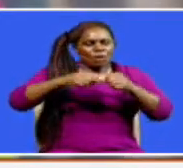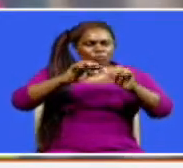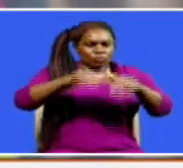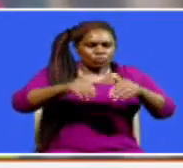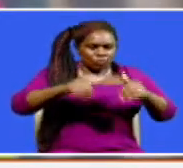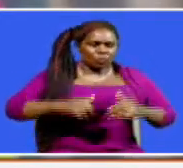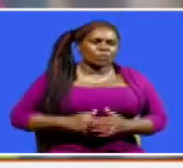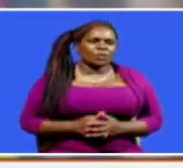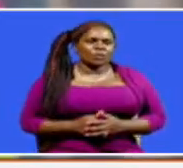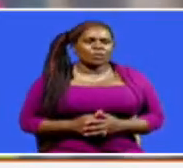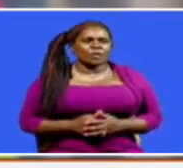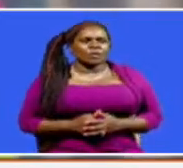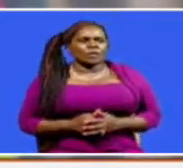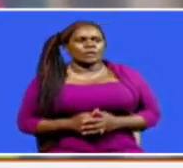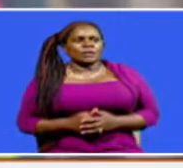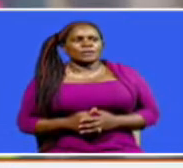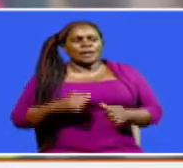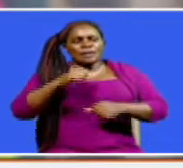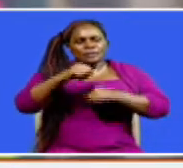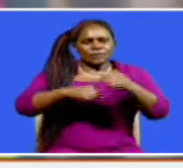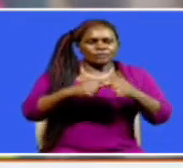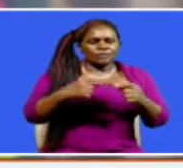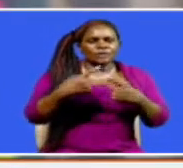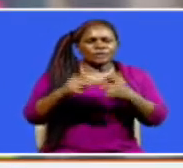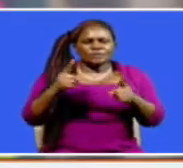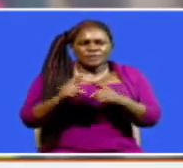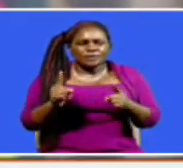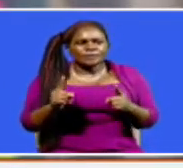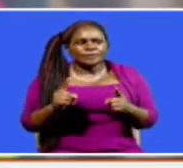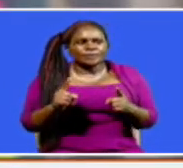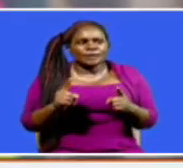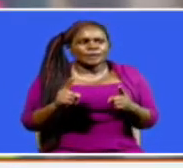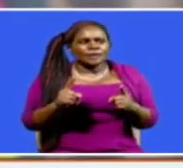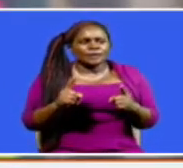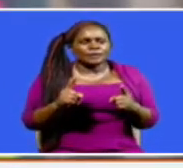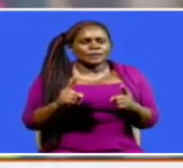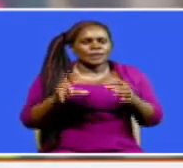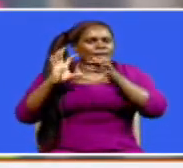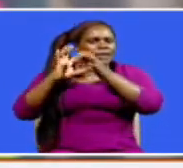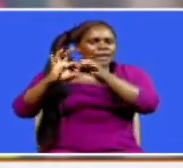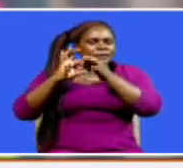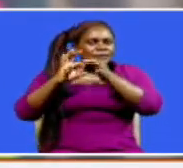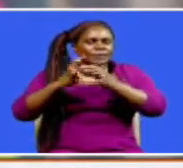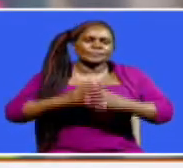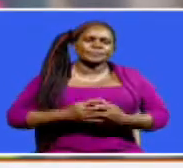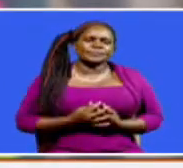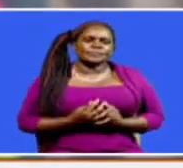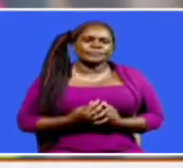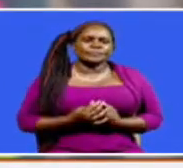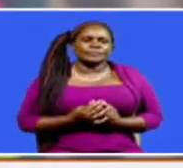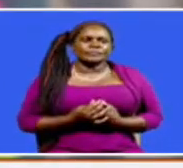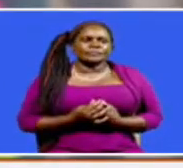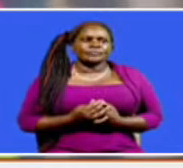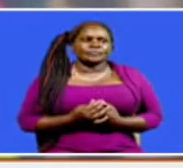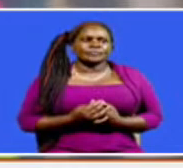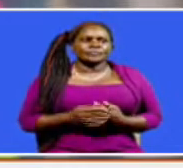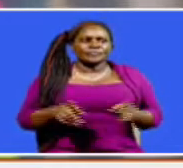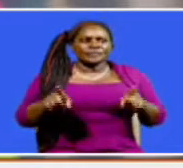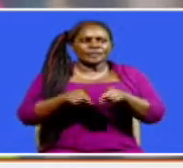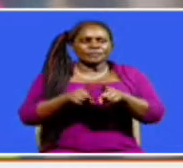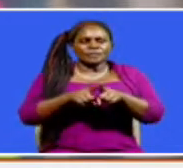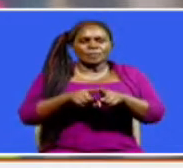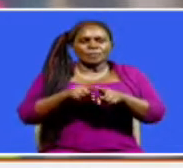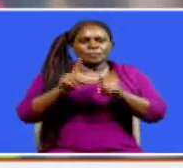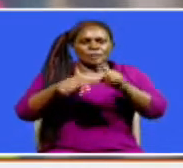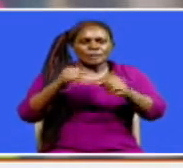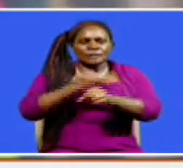to be, there's a lot of collectivity, there's a lot of social aspects in that culture, and yet a lot of generative AI